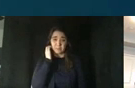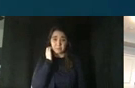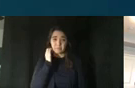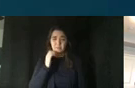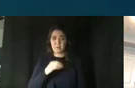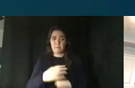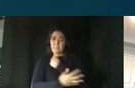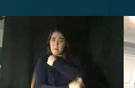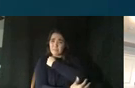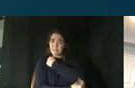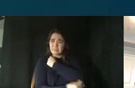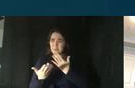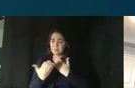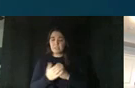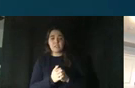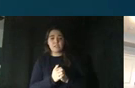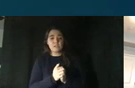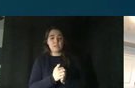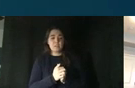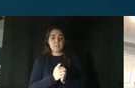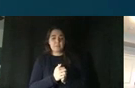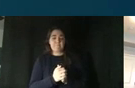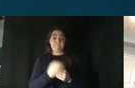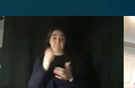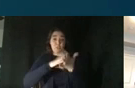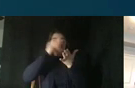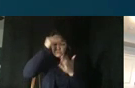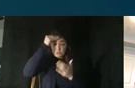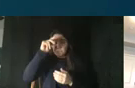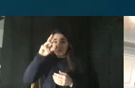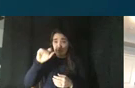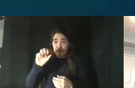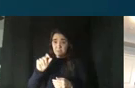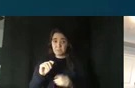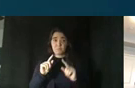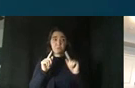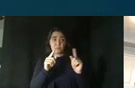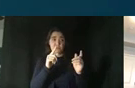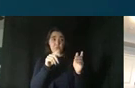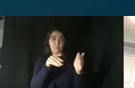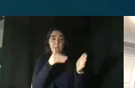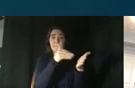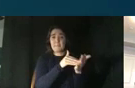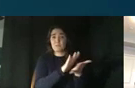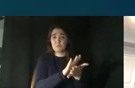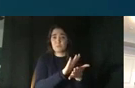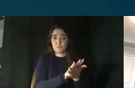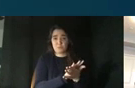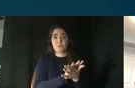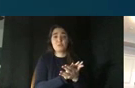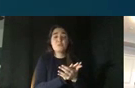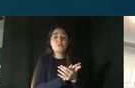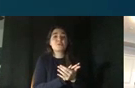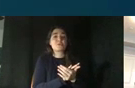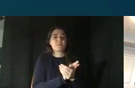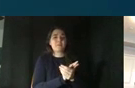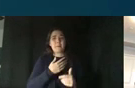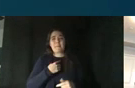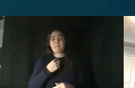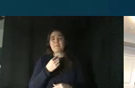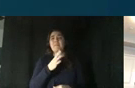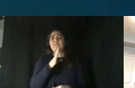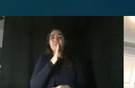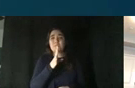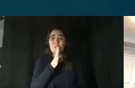Poverty, maybe. I started learning about racism when I went to middle school. It came back to me because of my accent, as I spoke